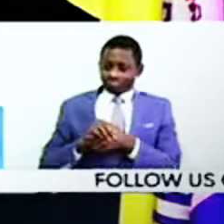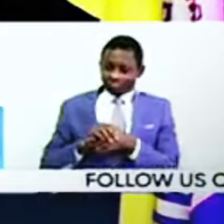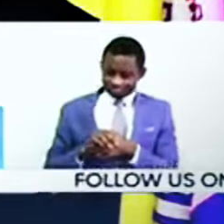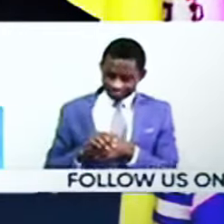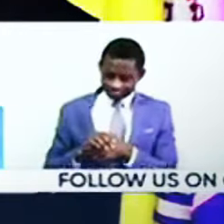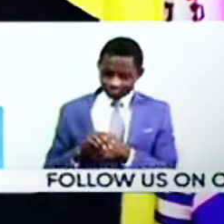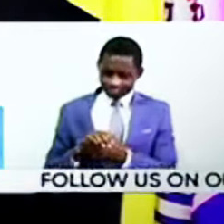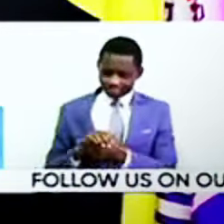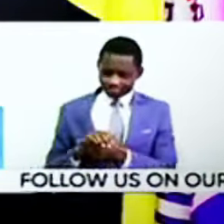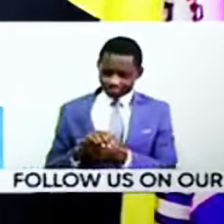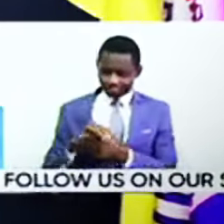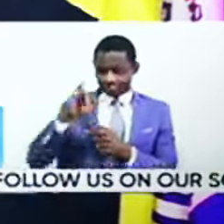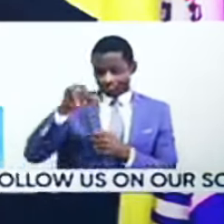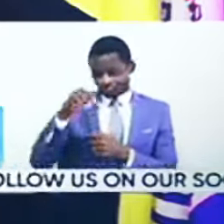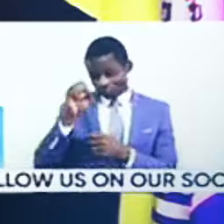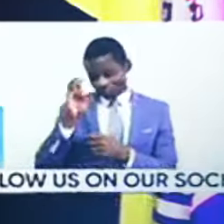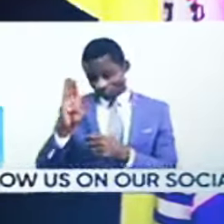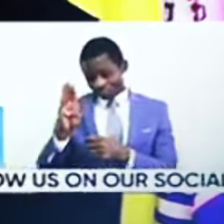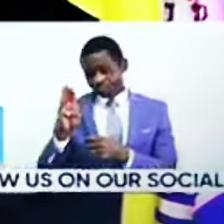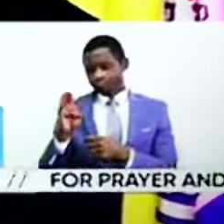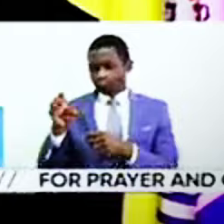He disciplined his appetite.